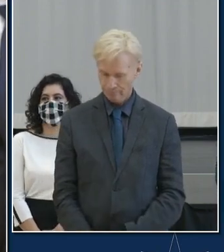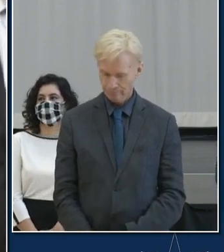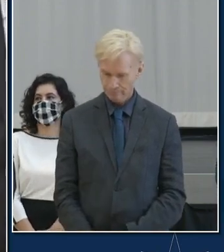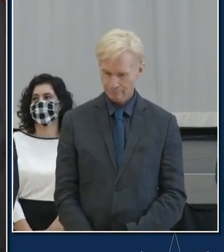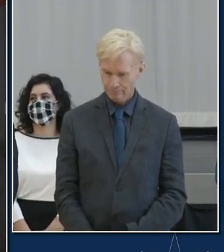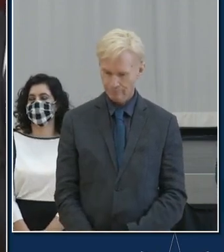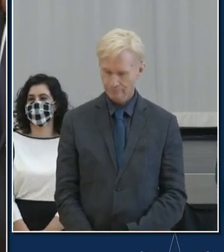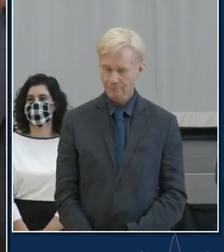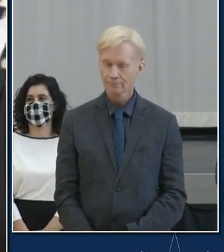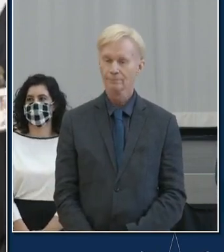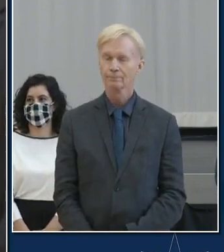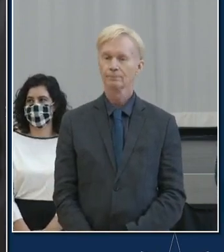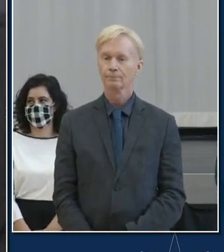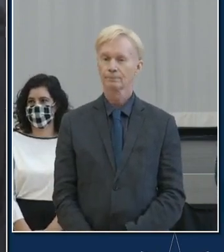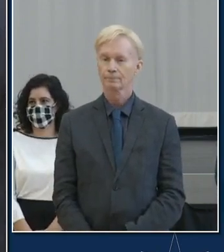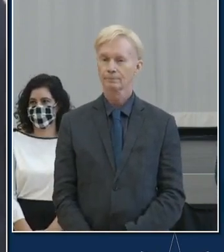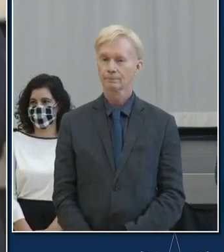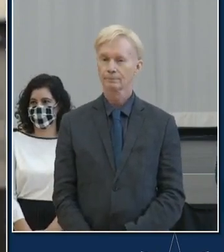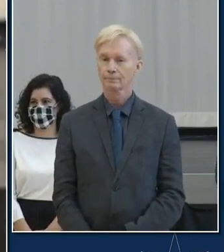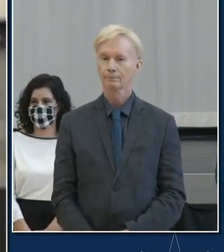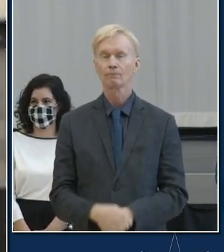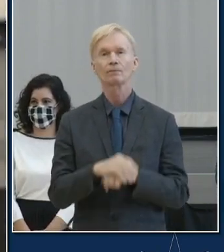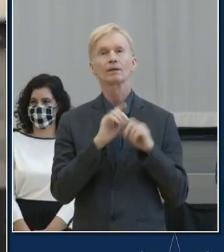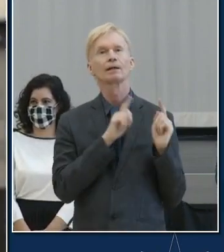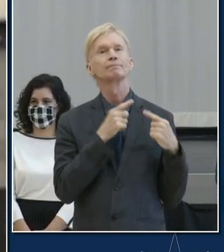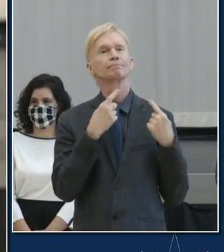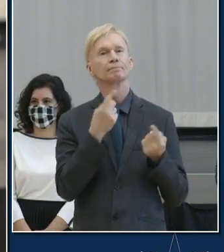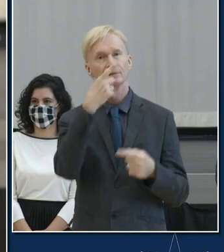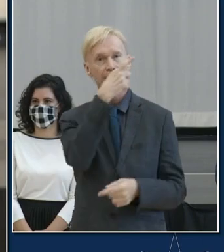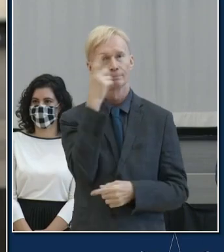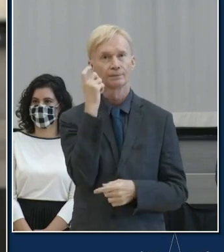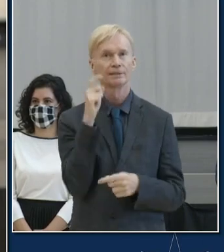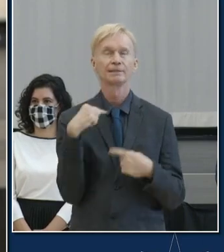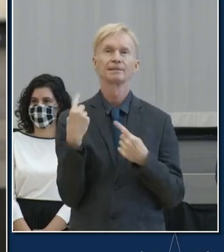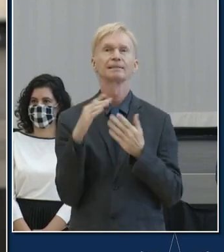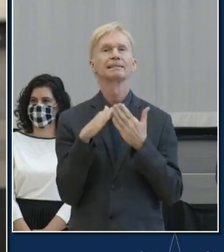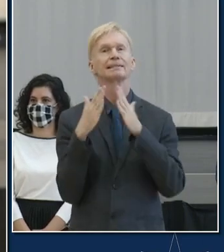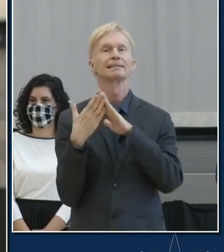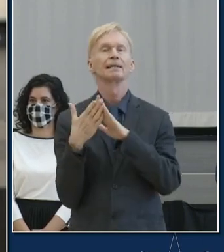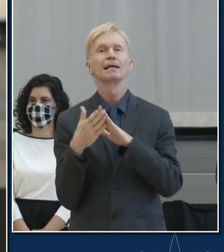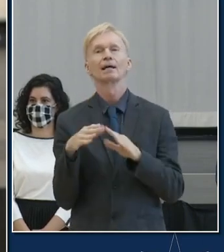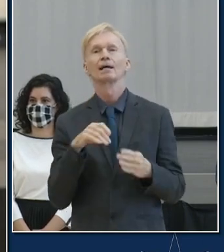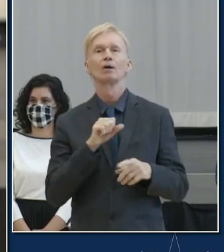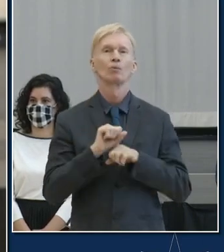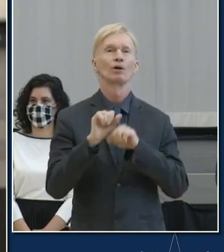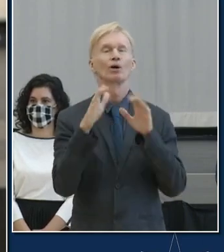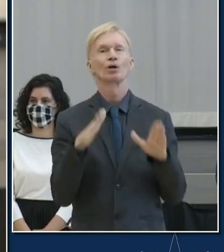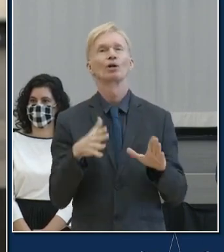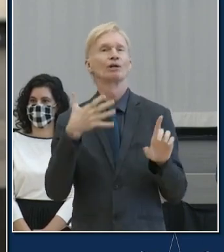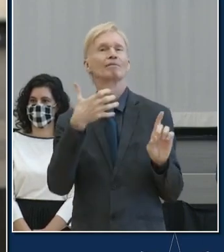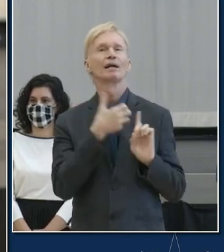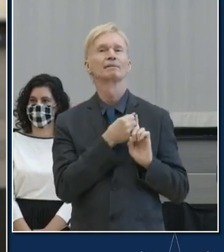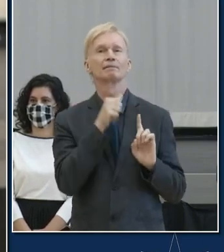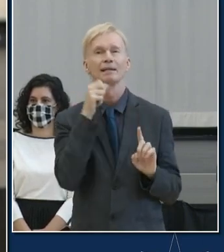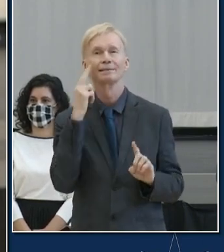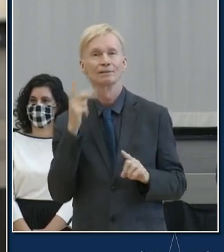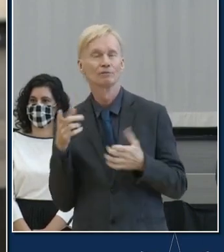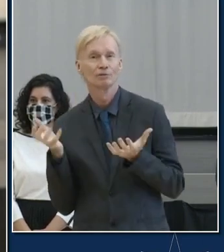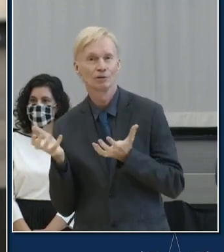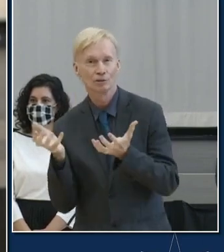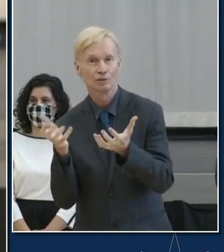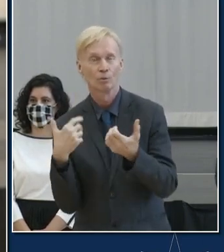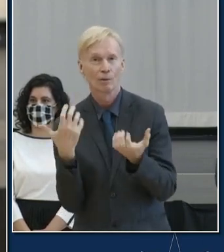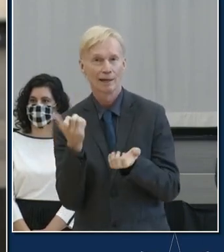need to ask you about this. First time we're getting to see you since the city worker vaccine mandate came out. Obviously, you're